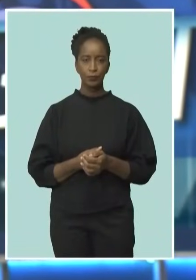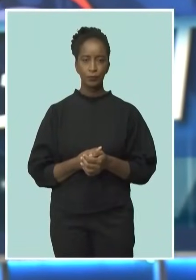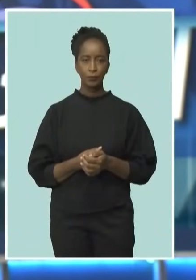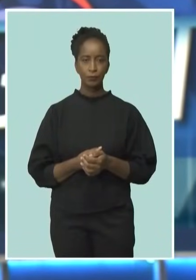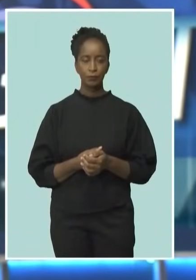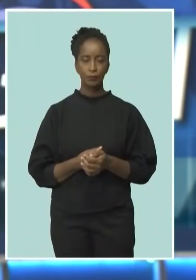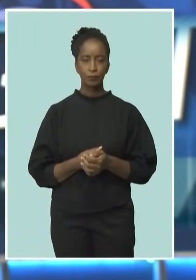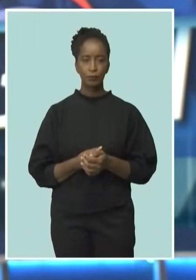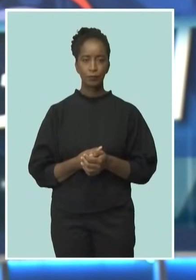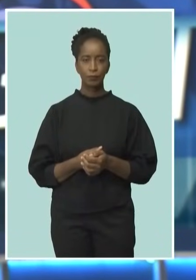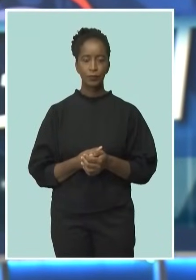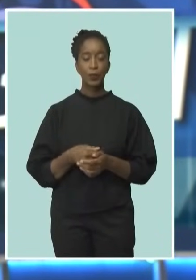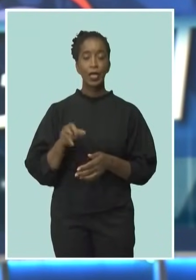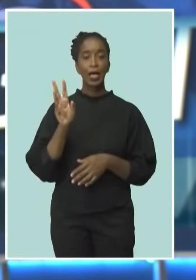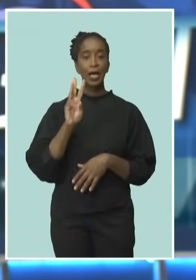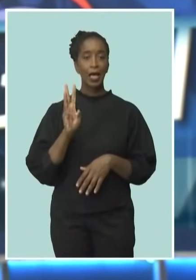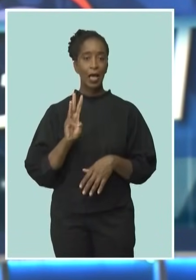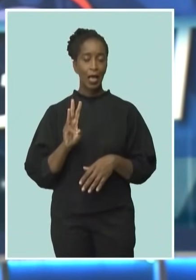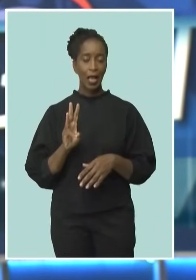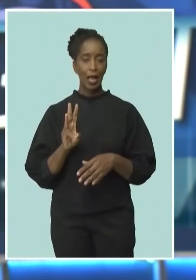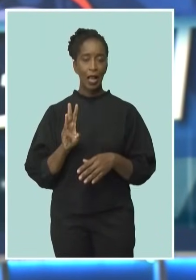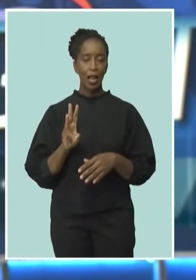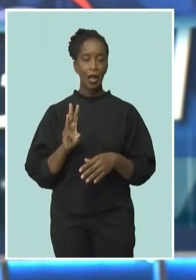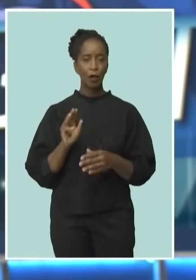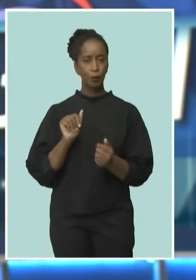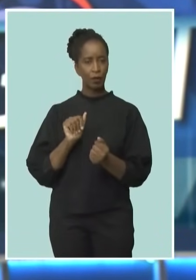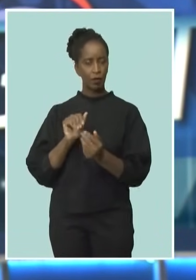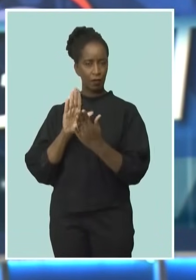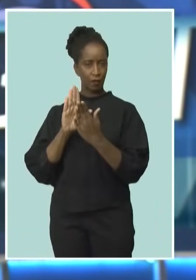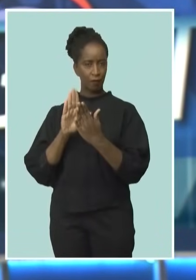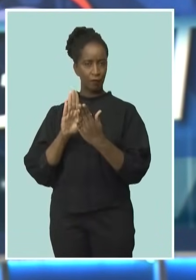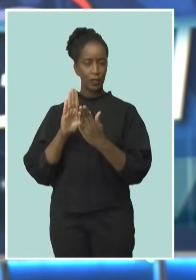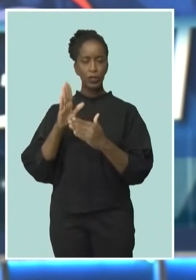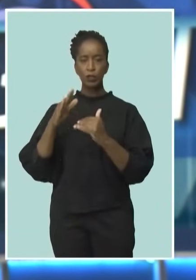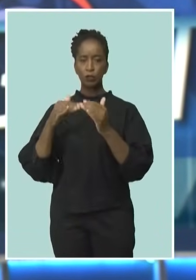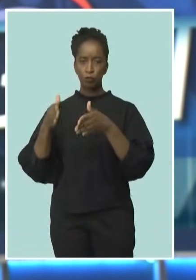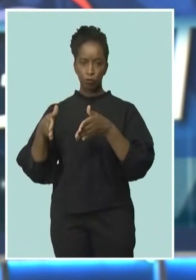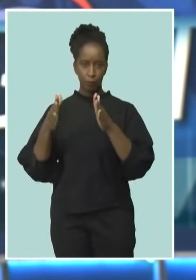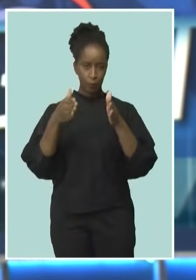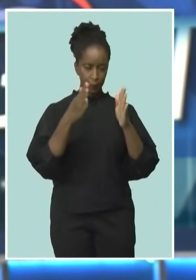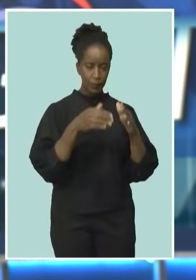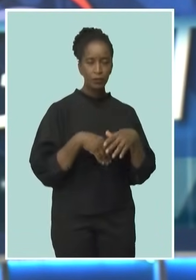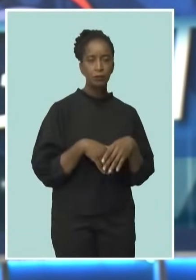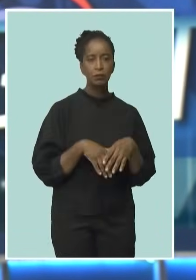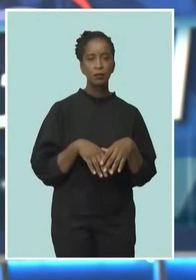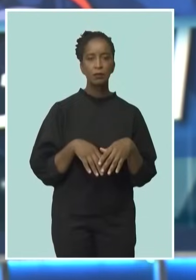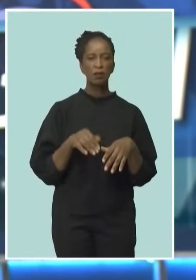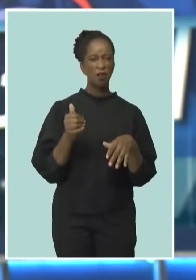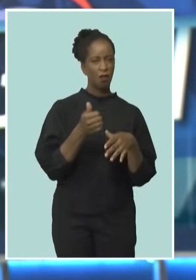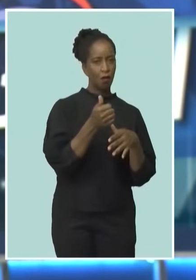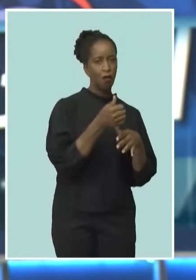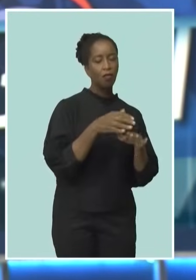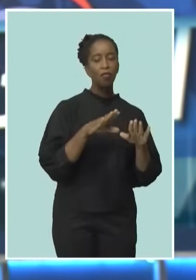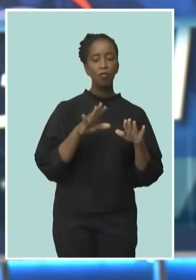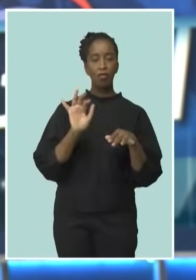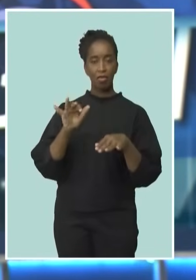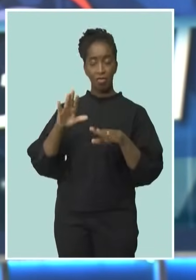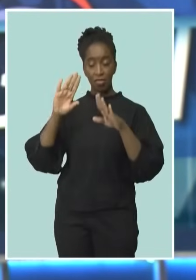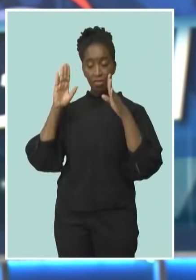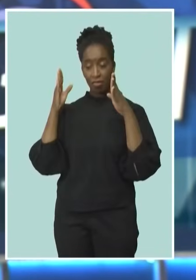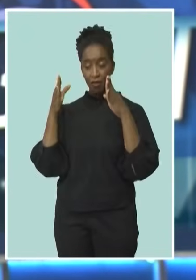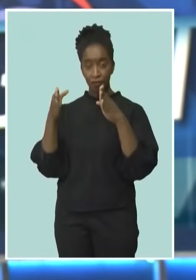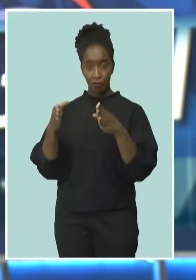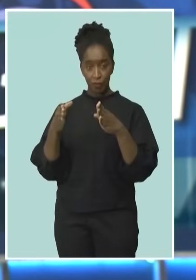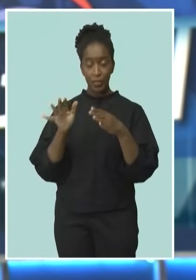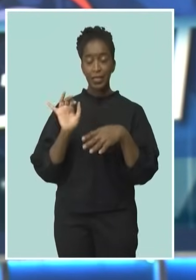Climate resilient infrastructure, private sector and social development were brought into sharp focus in a comprehensive country